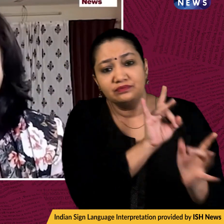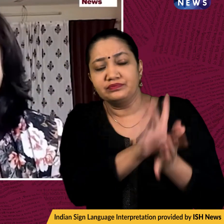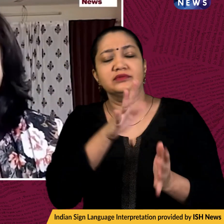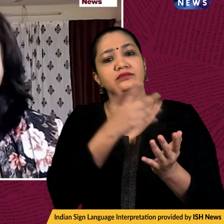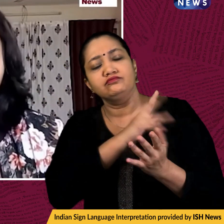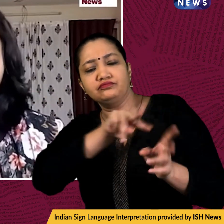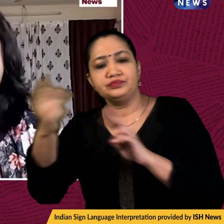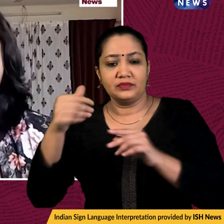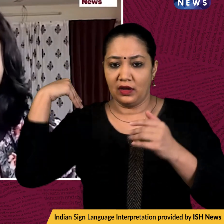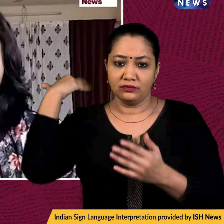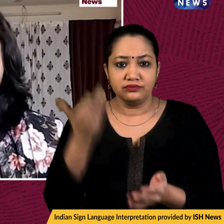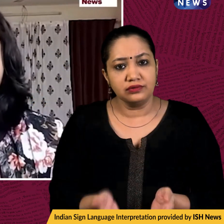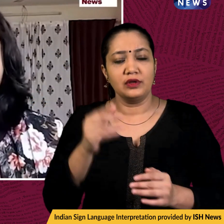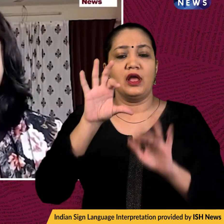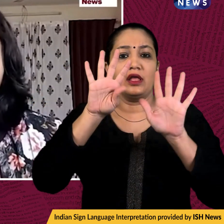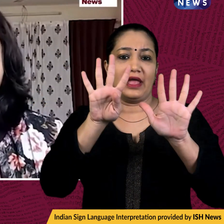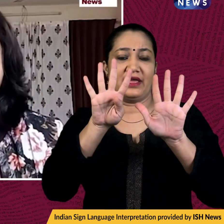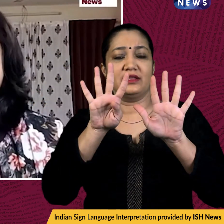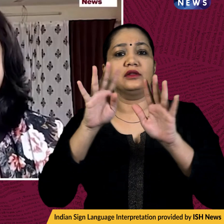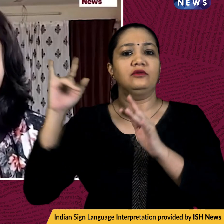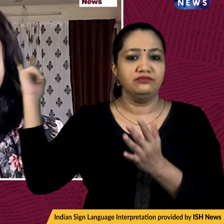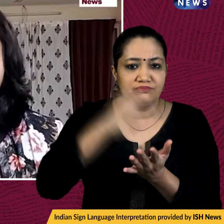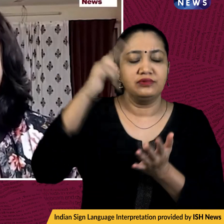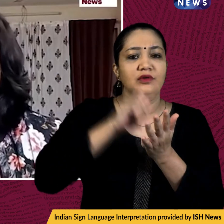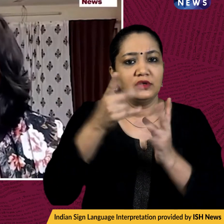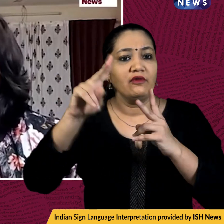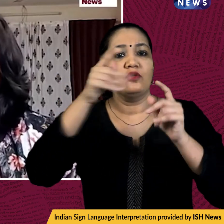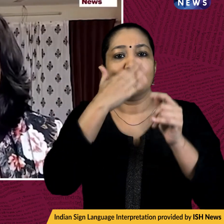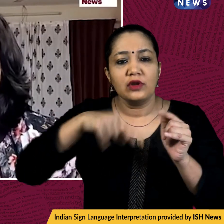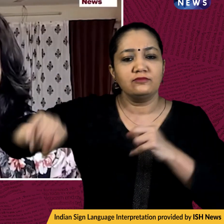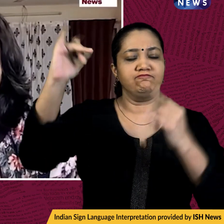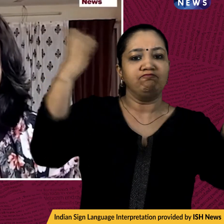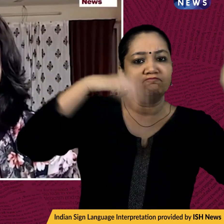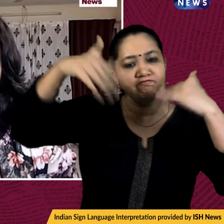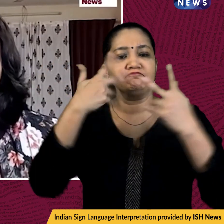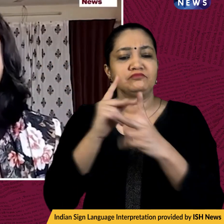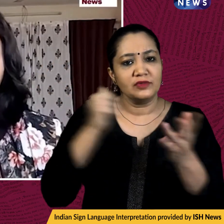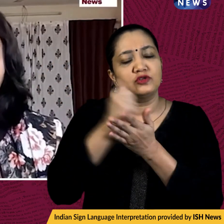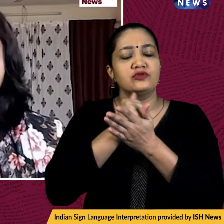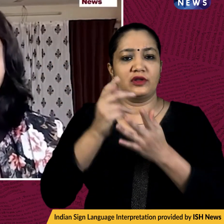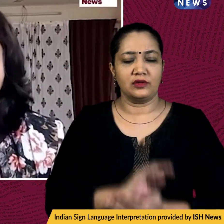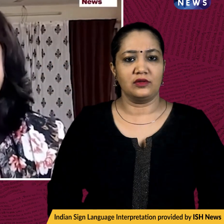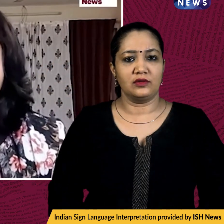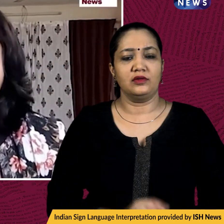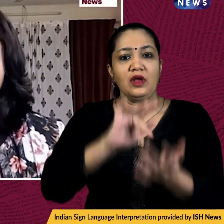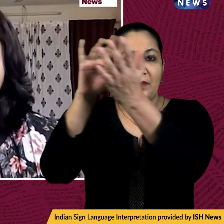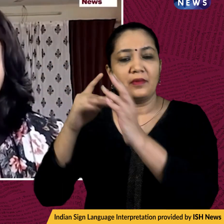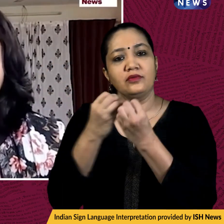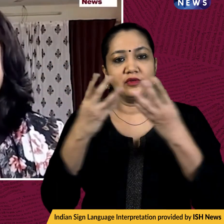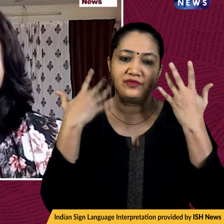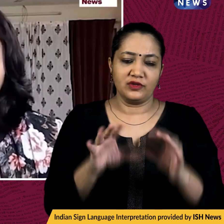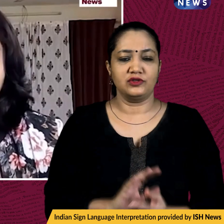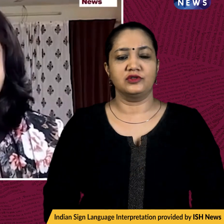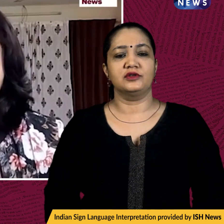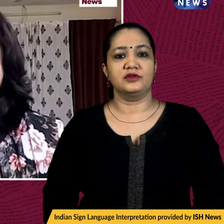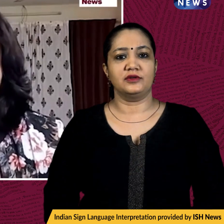Till now, 9 flights have been sent to evacuate Indian nationals from Ukraine. 7 of those have